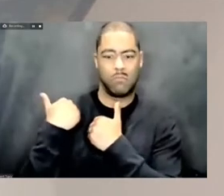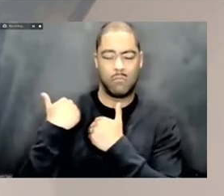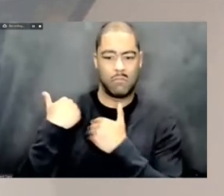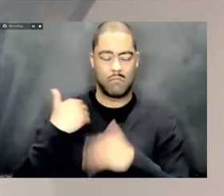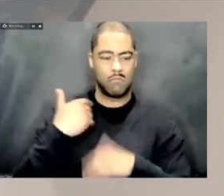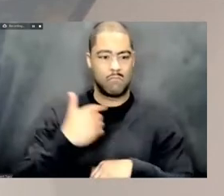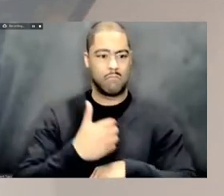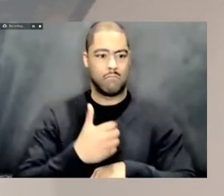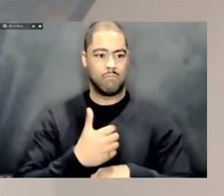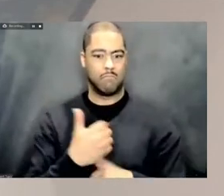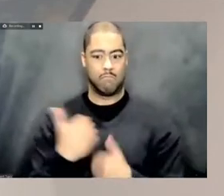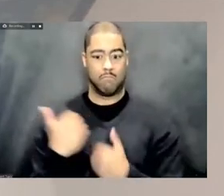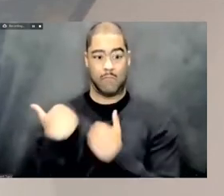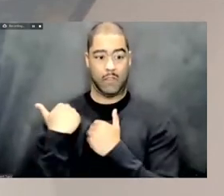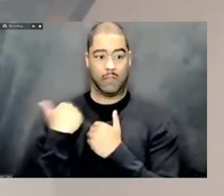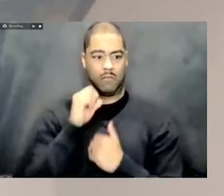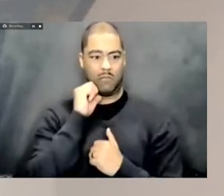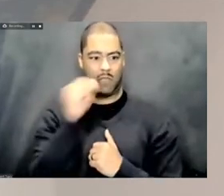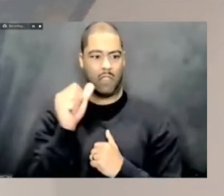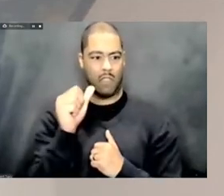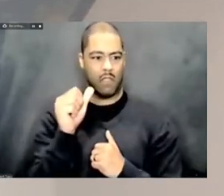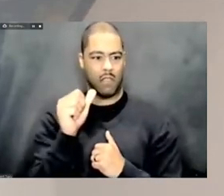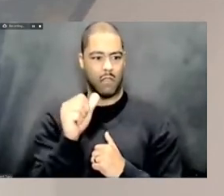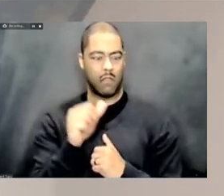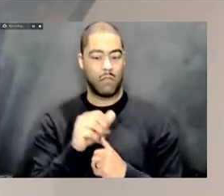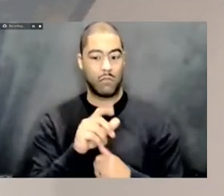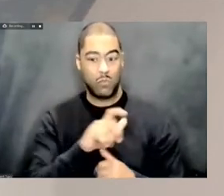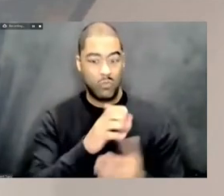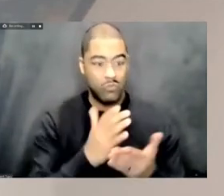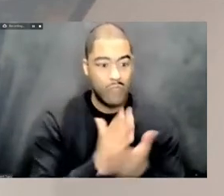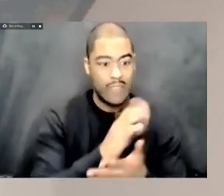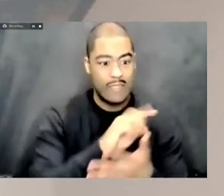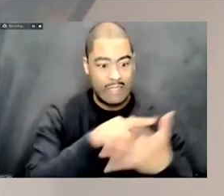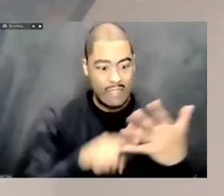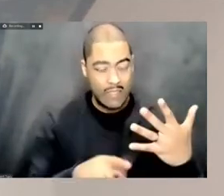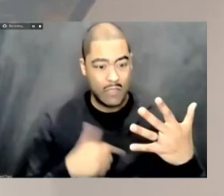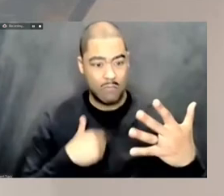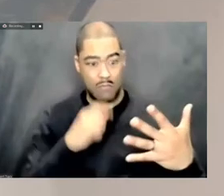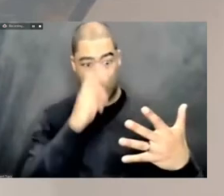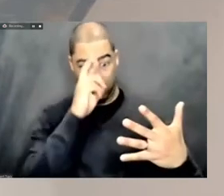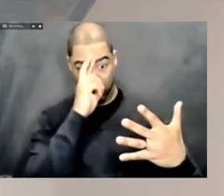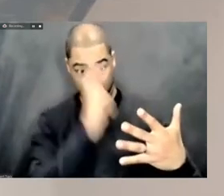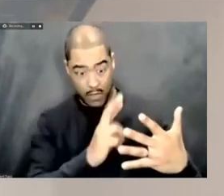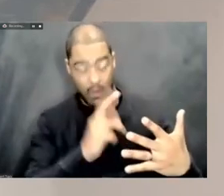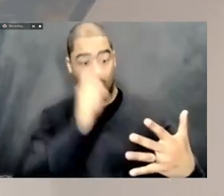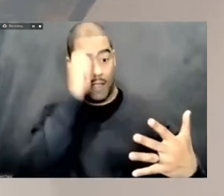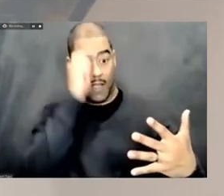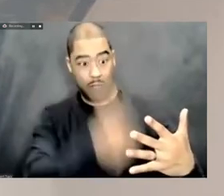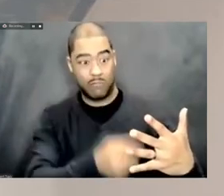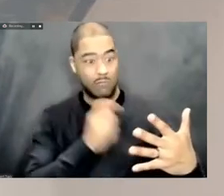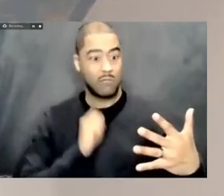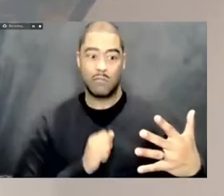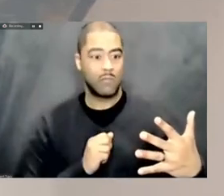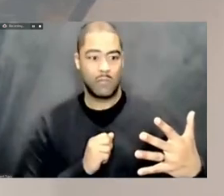rights we are bound to respect. Please remain